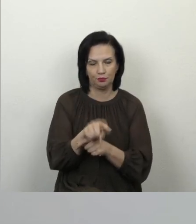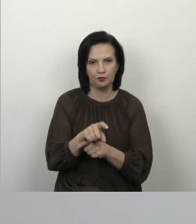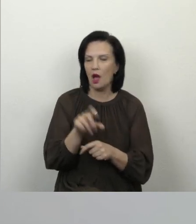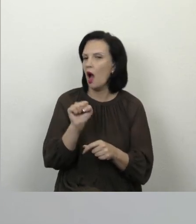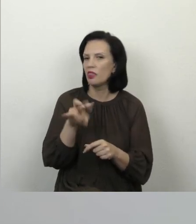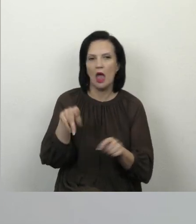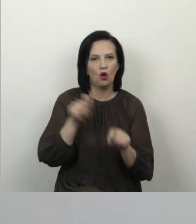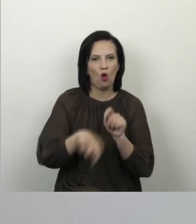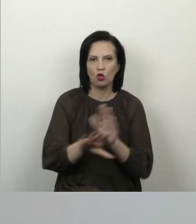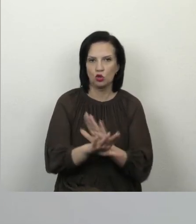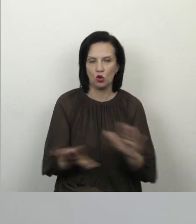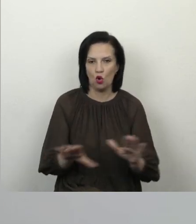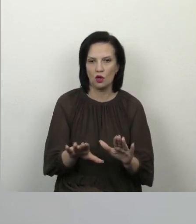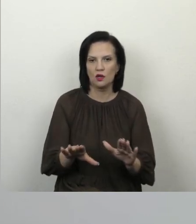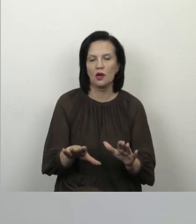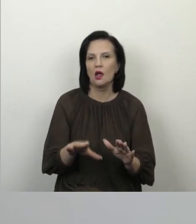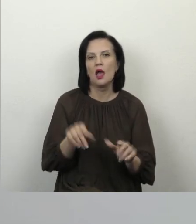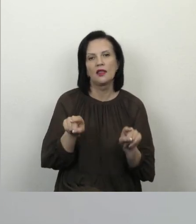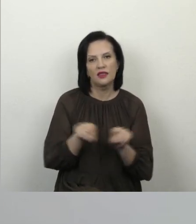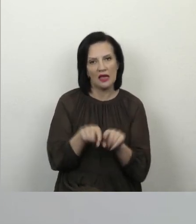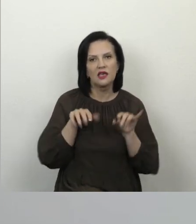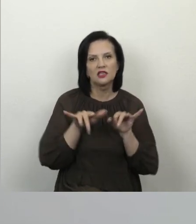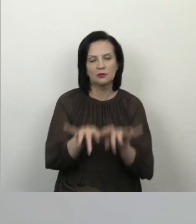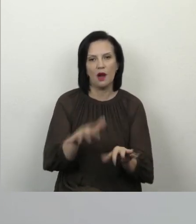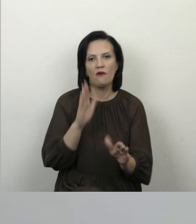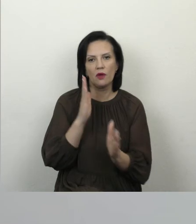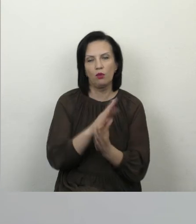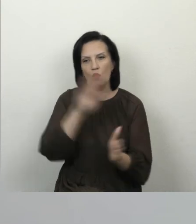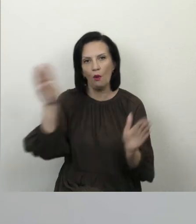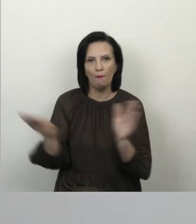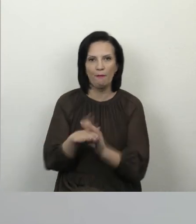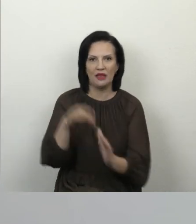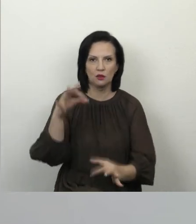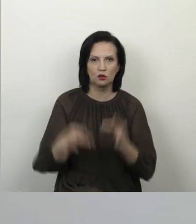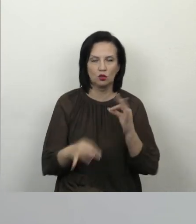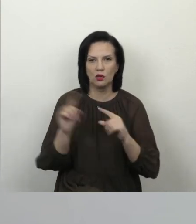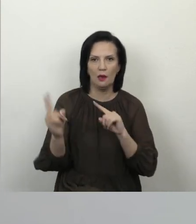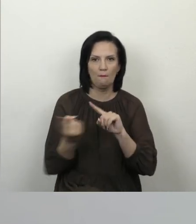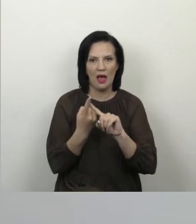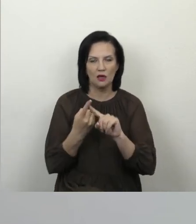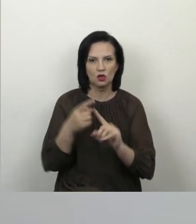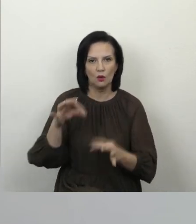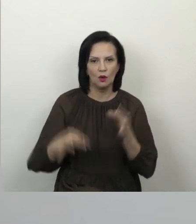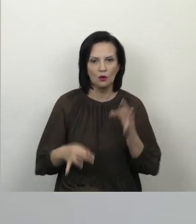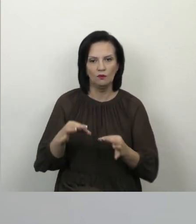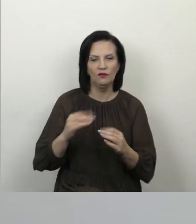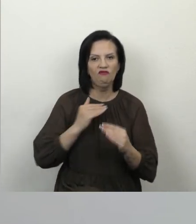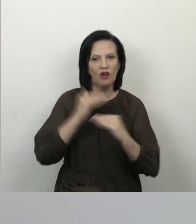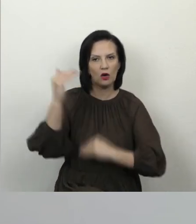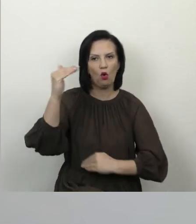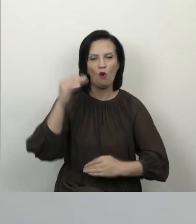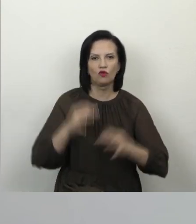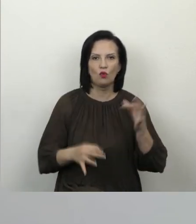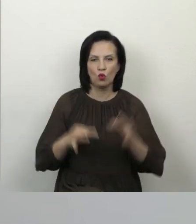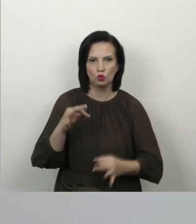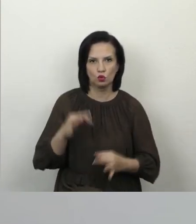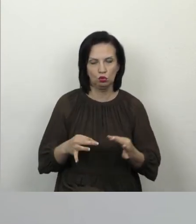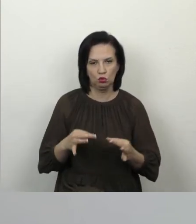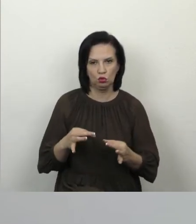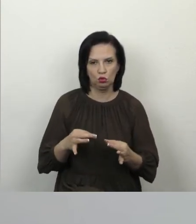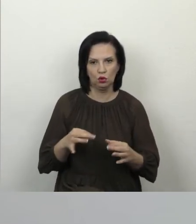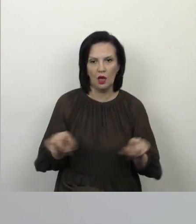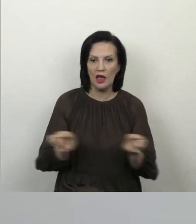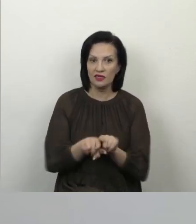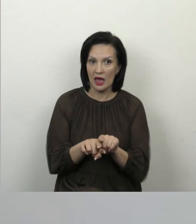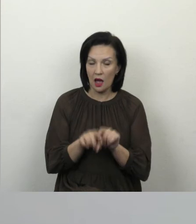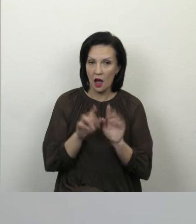own powers rather than controlling powers, then the jurisdiction of the first instance court would go to the Supreme